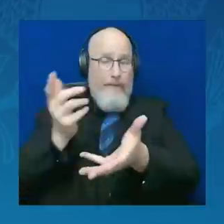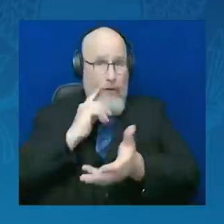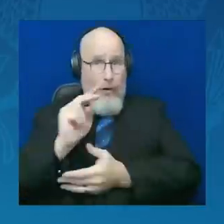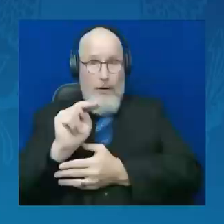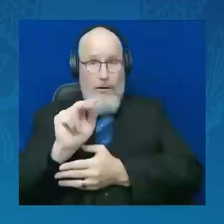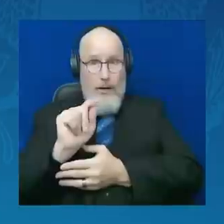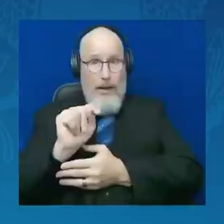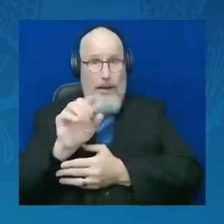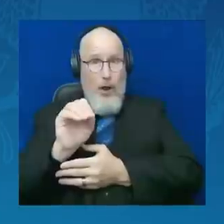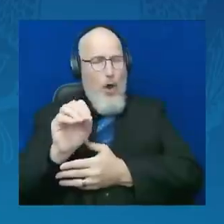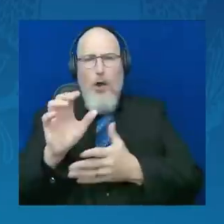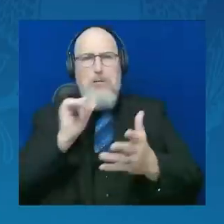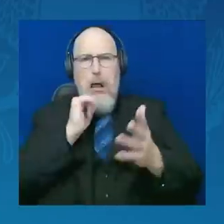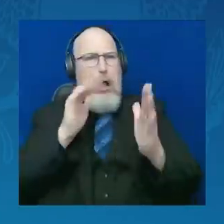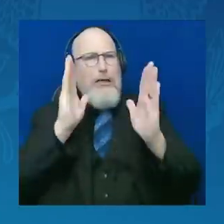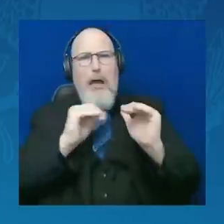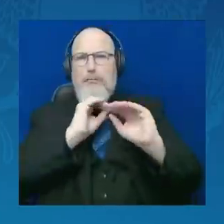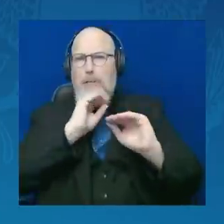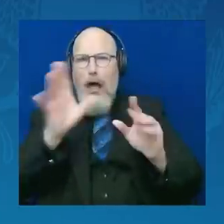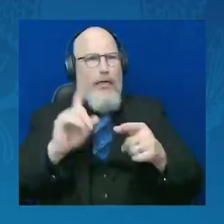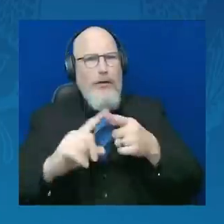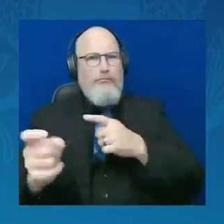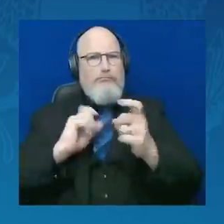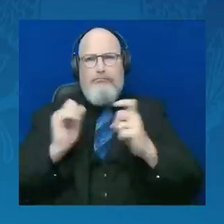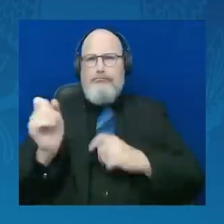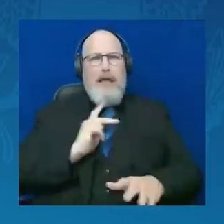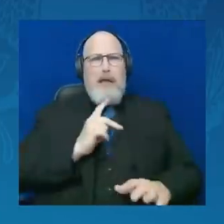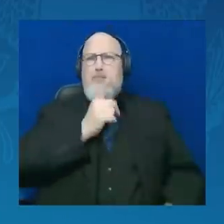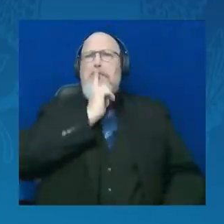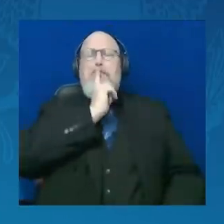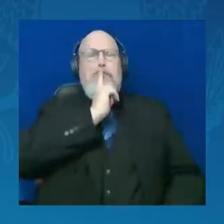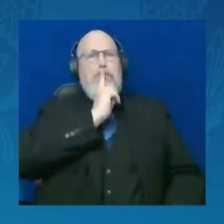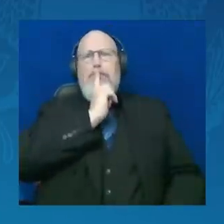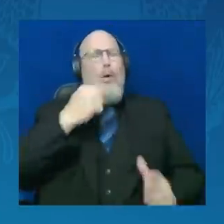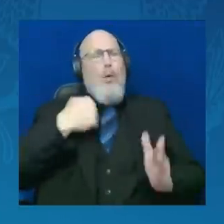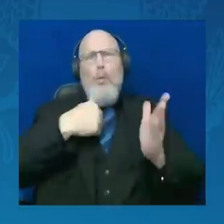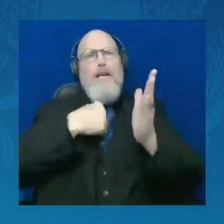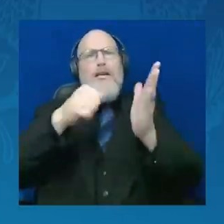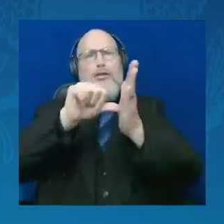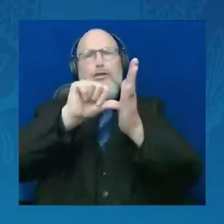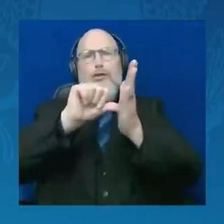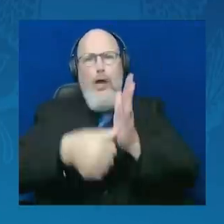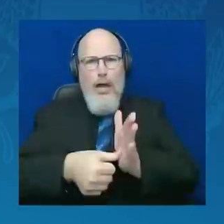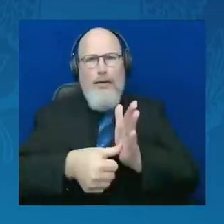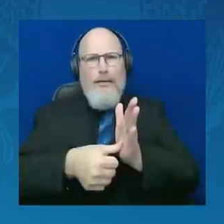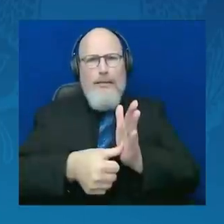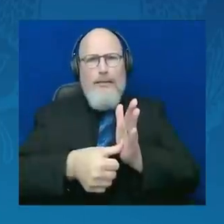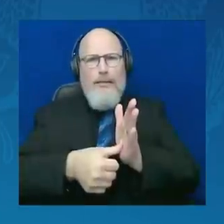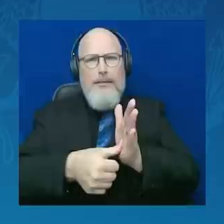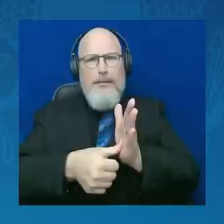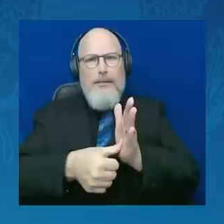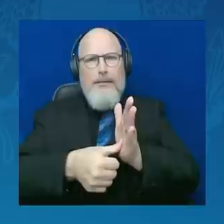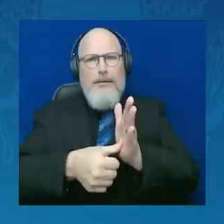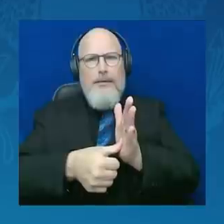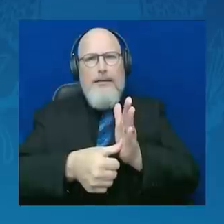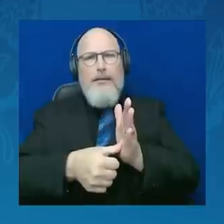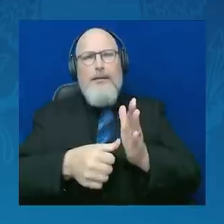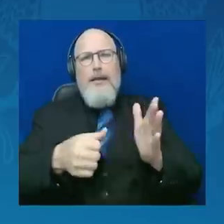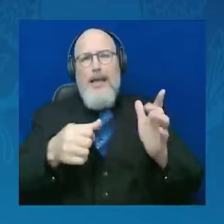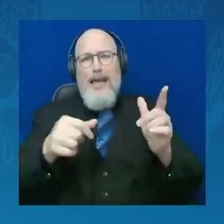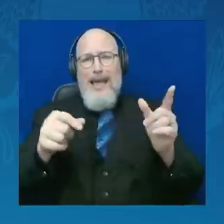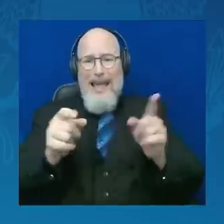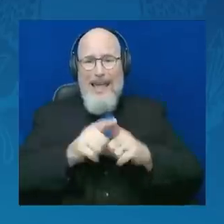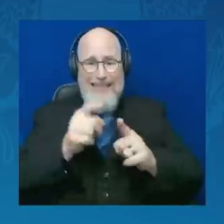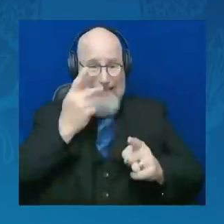stressed very clearly that as a gap filler for the